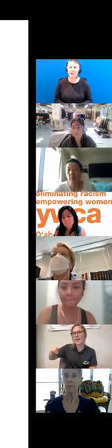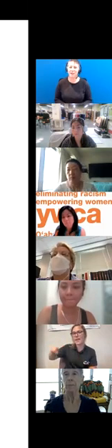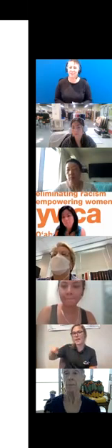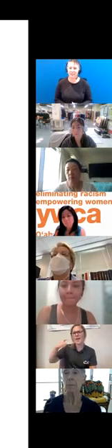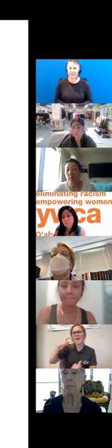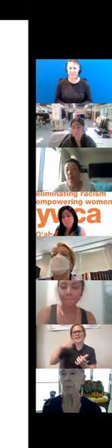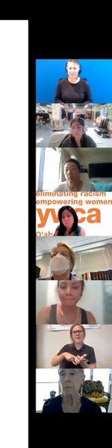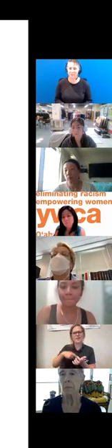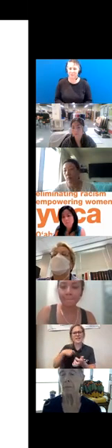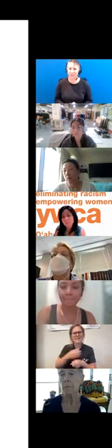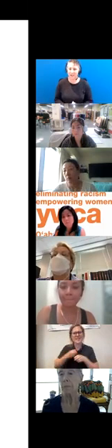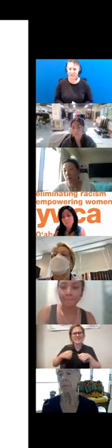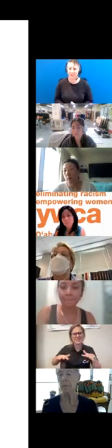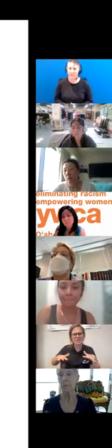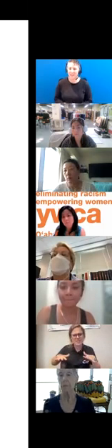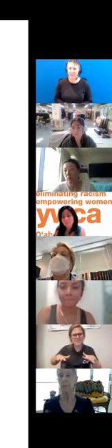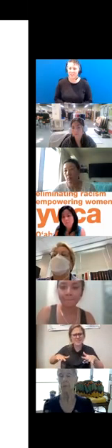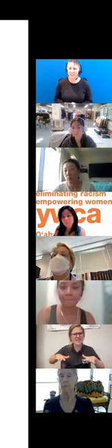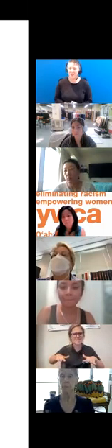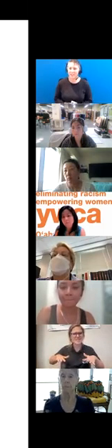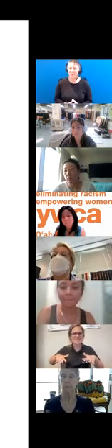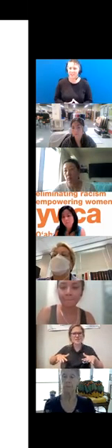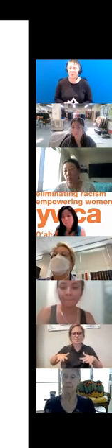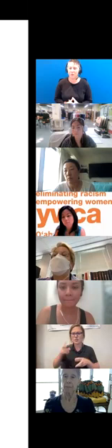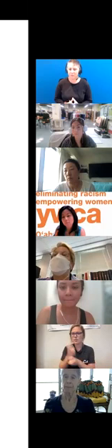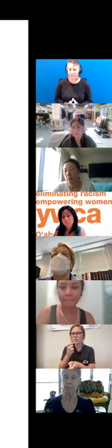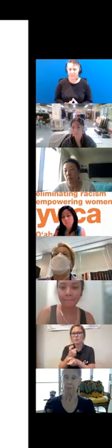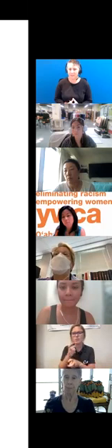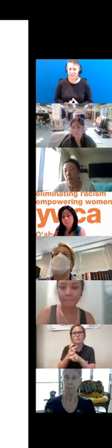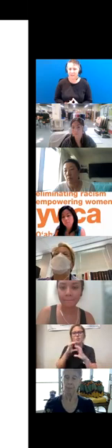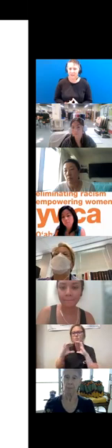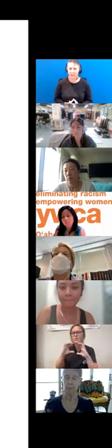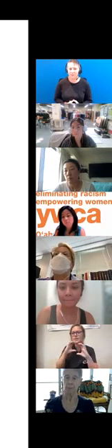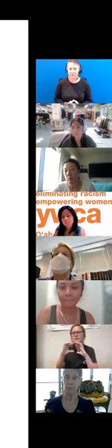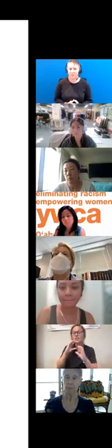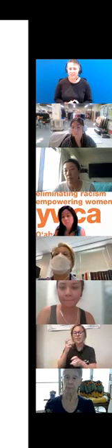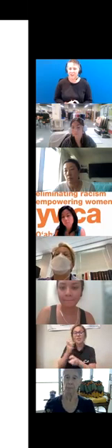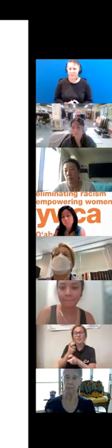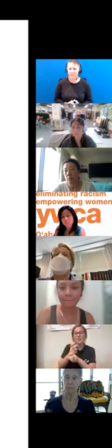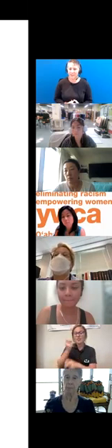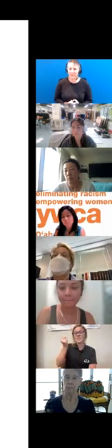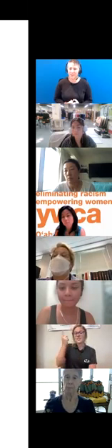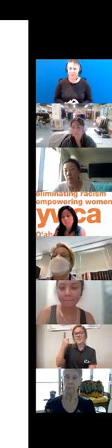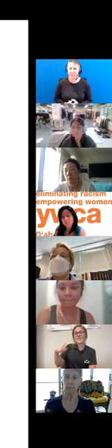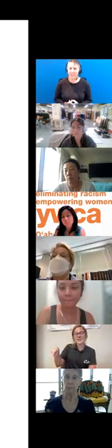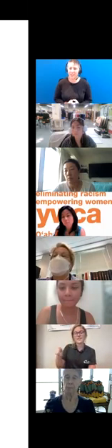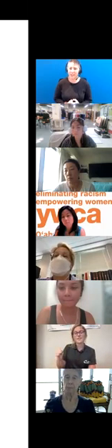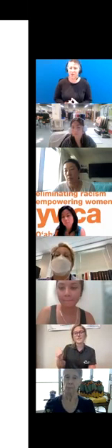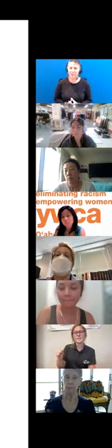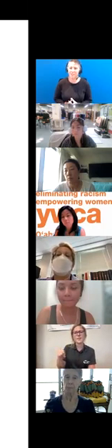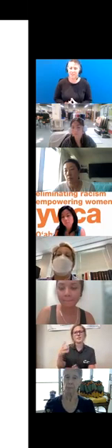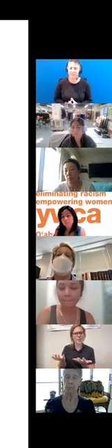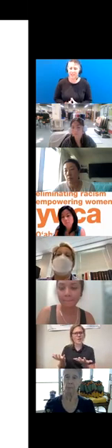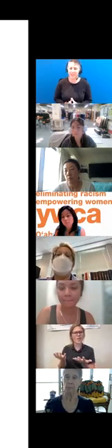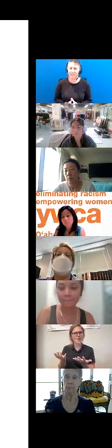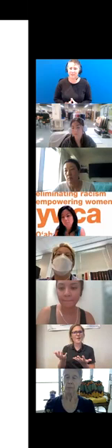hearing. So I was hanging out with all of them. And then I noticed I would get nervous and it was really hard for me to communicate and